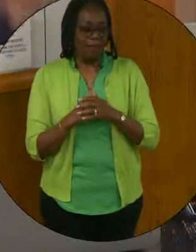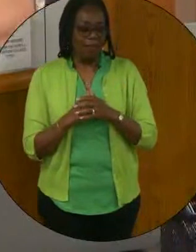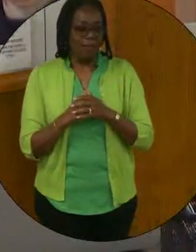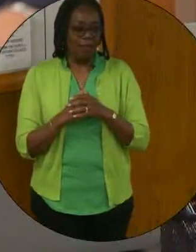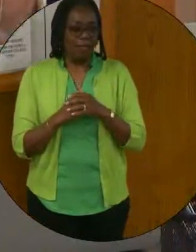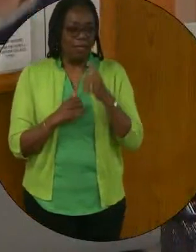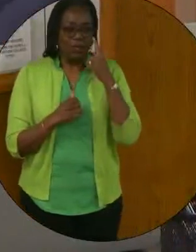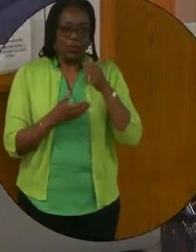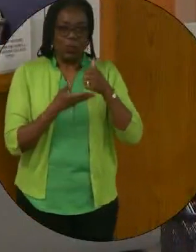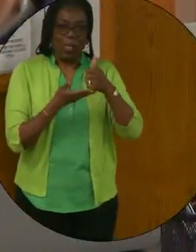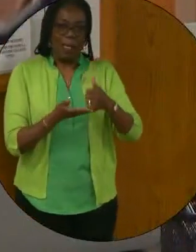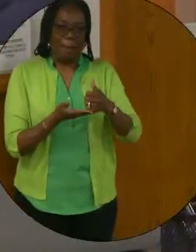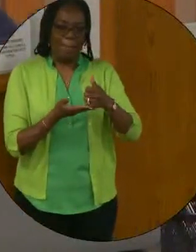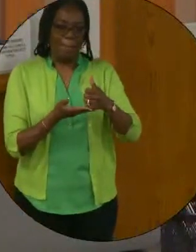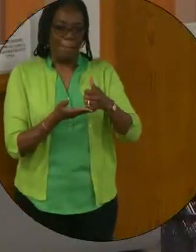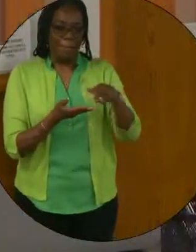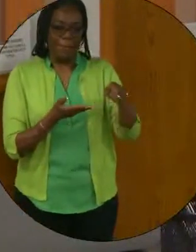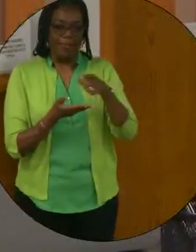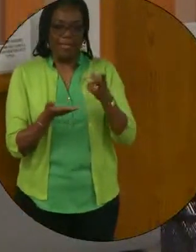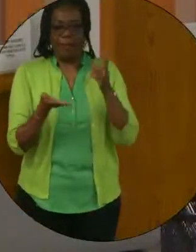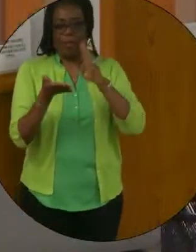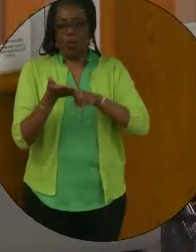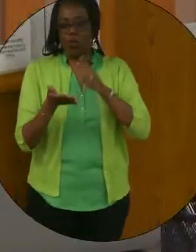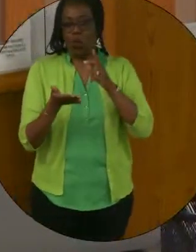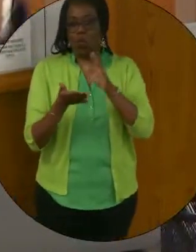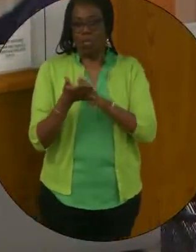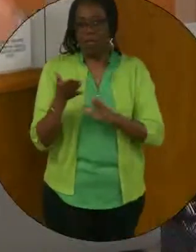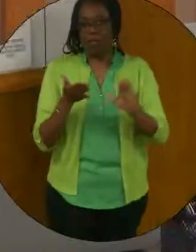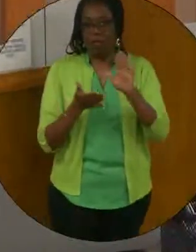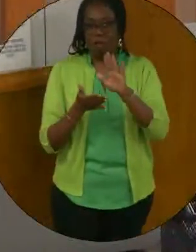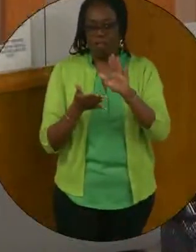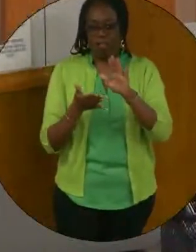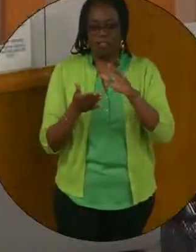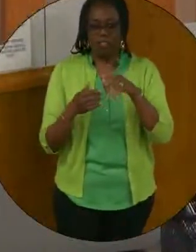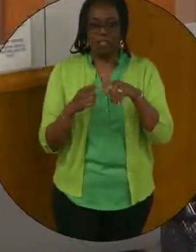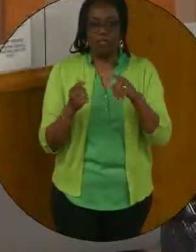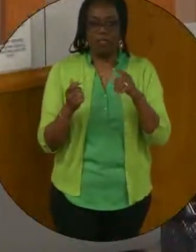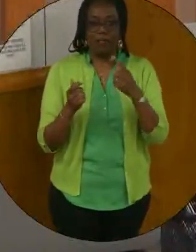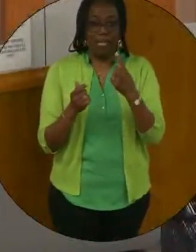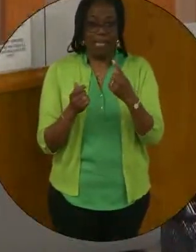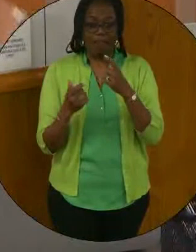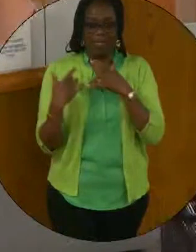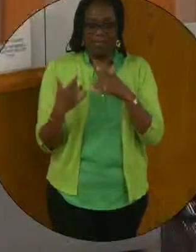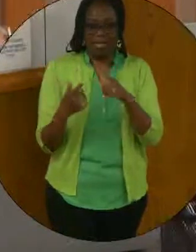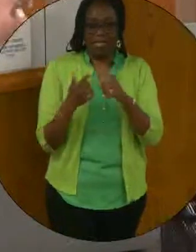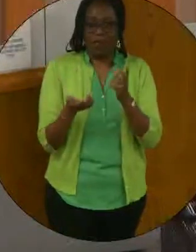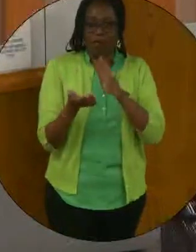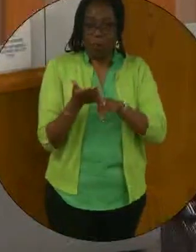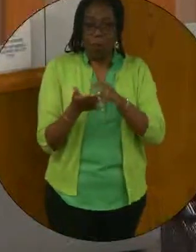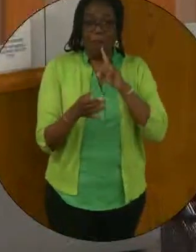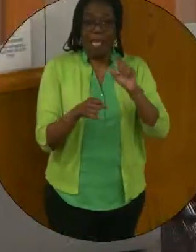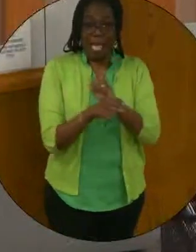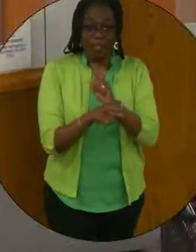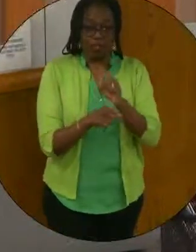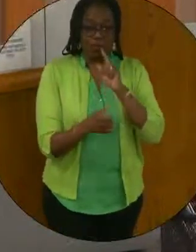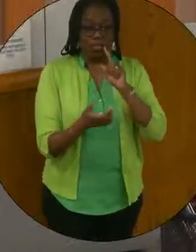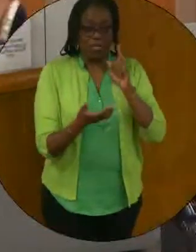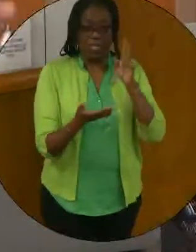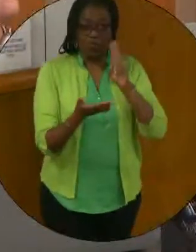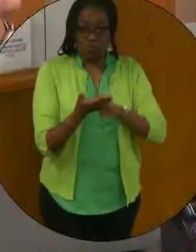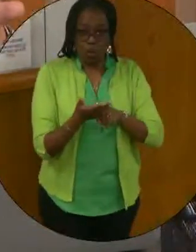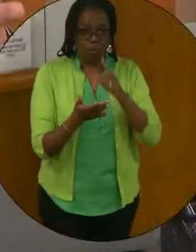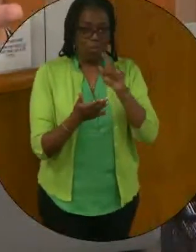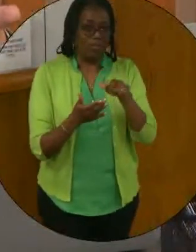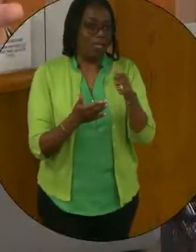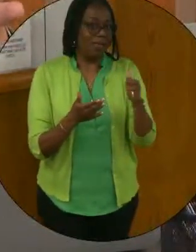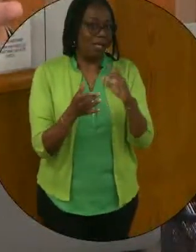to help them enroll in college. It's one thing to have intent and dual enrollment, but actually enrolling is a whole nother story. Now, do